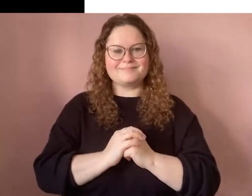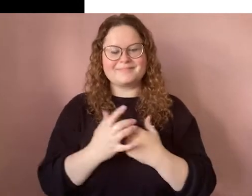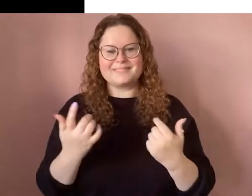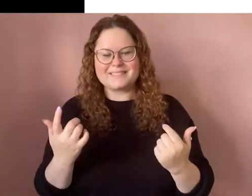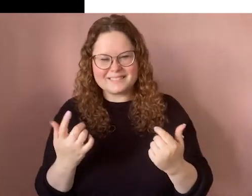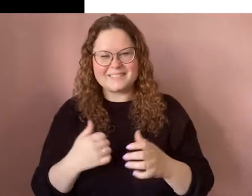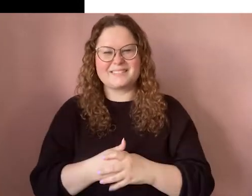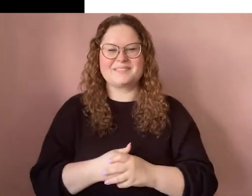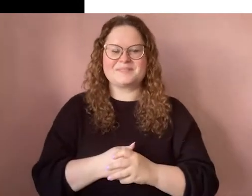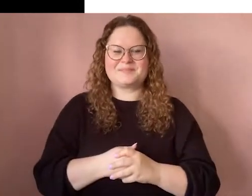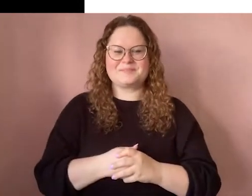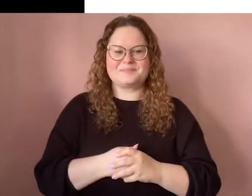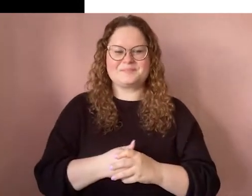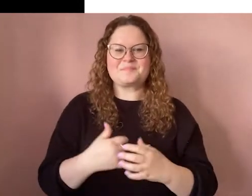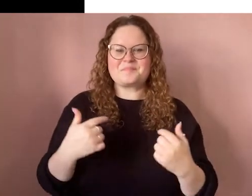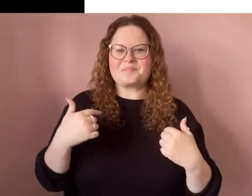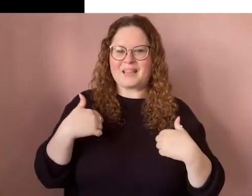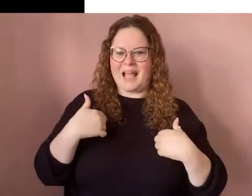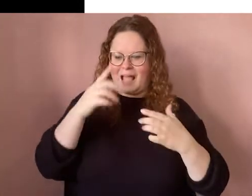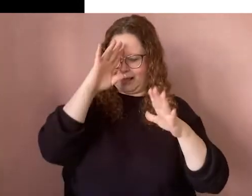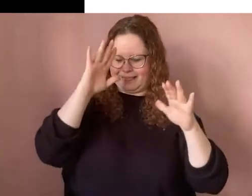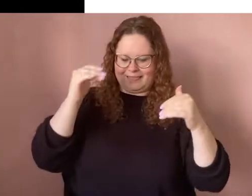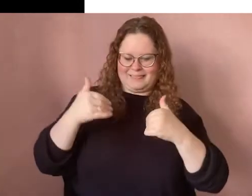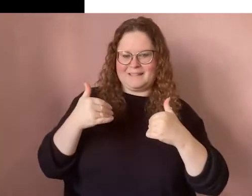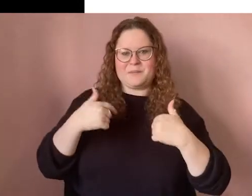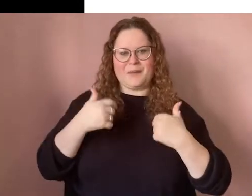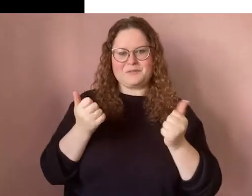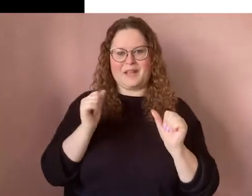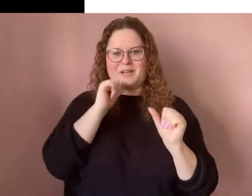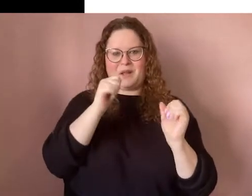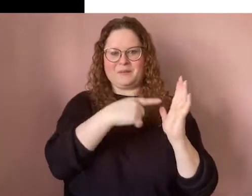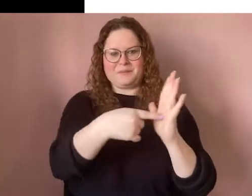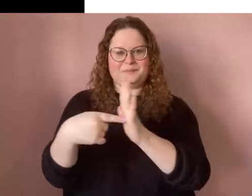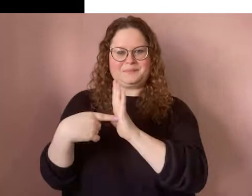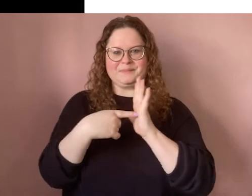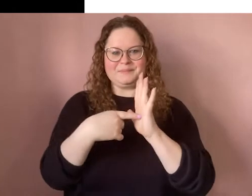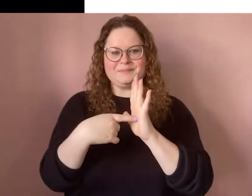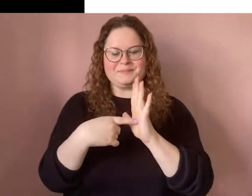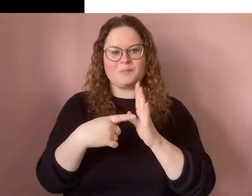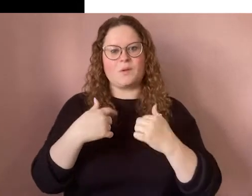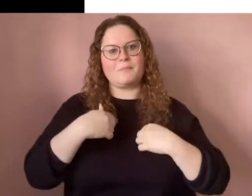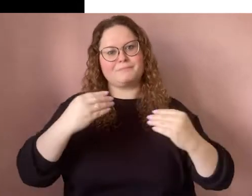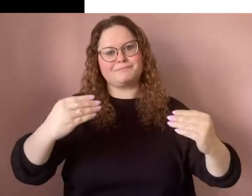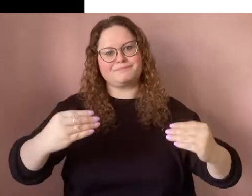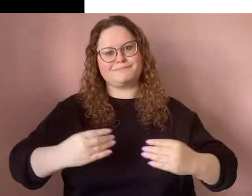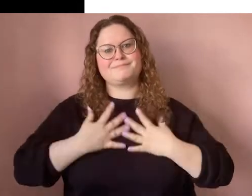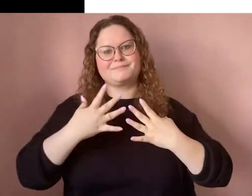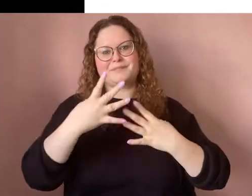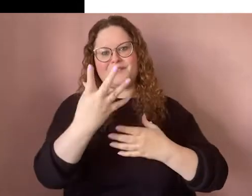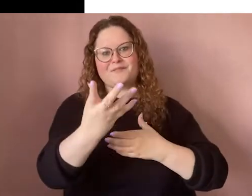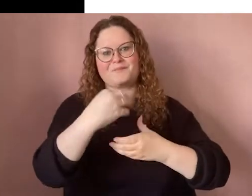not to show it too often. Yeah. Back to you, well, Bill. I'm thrilled to death to be part of your week